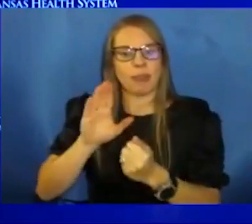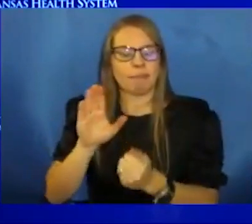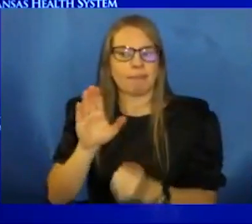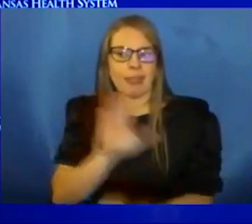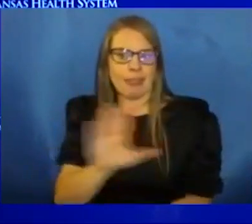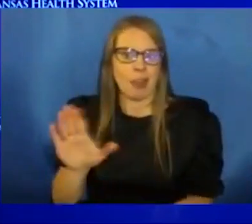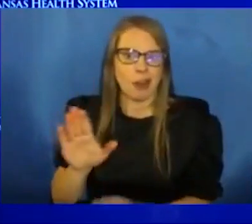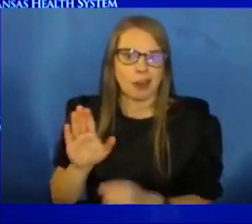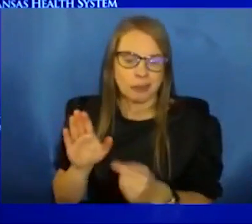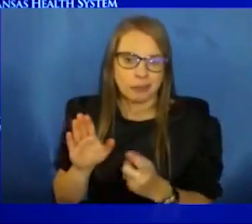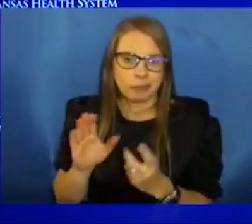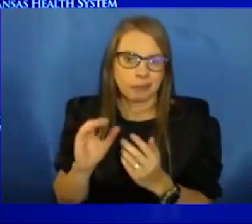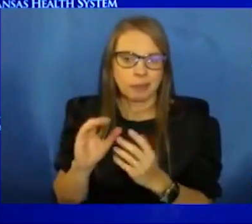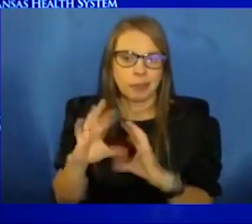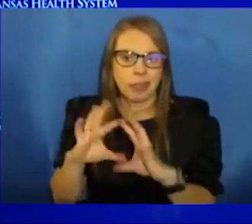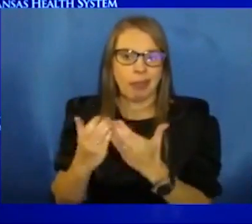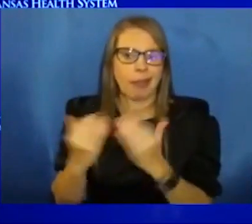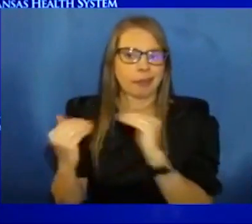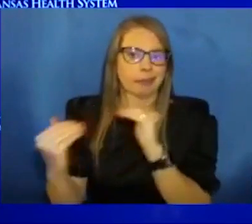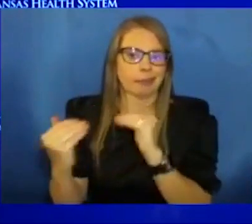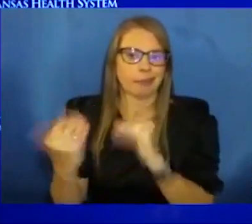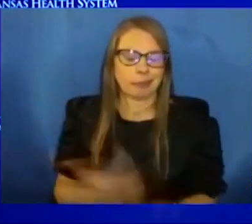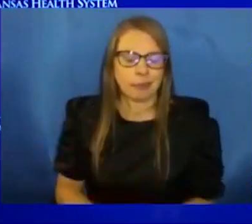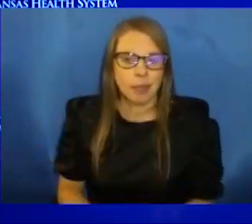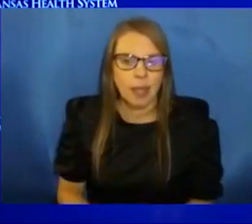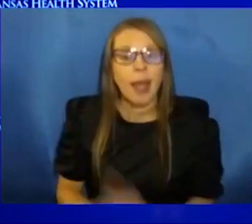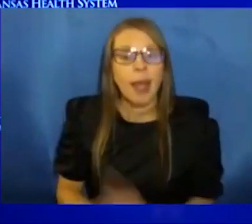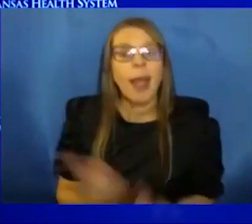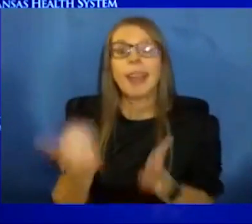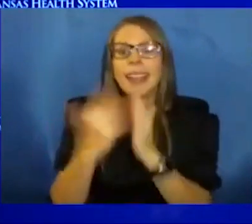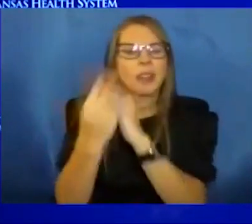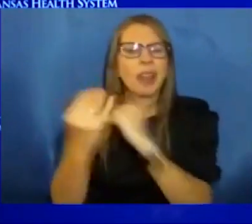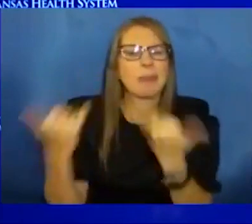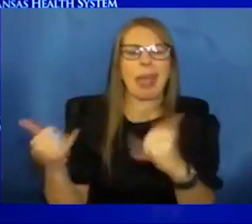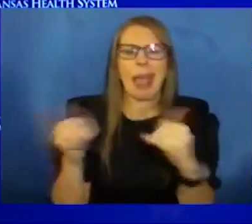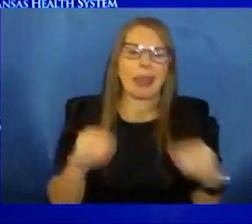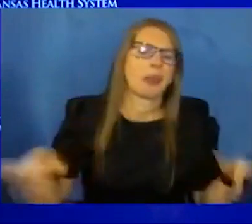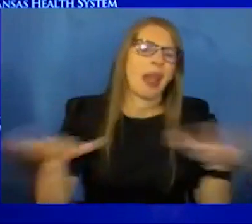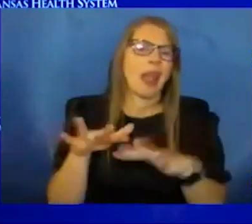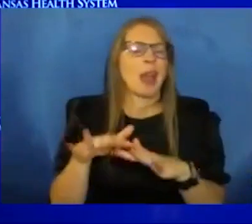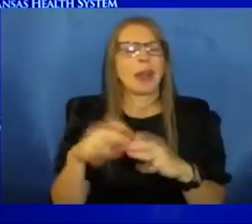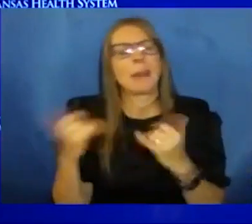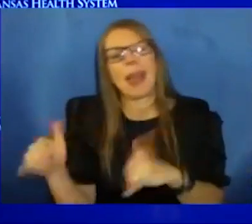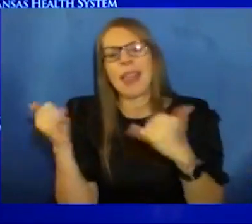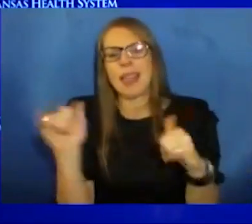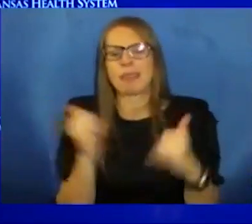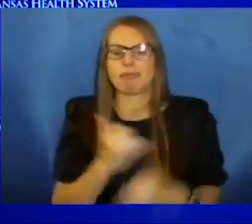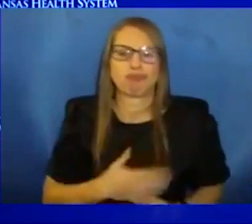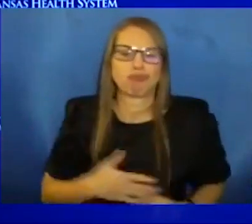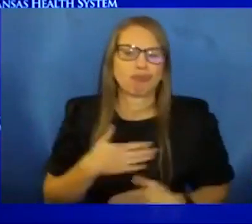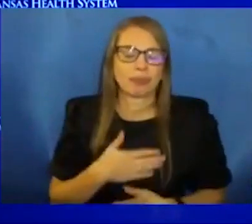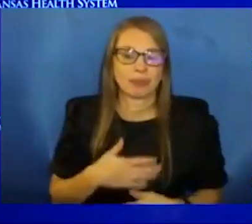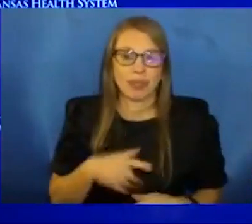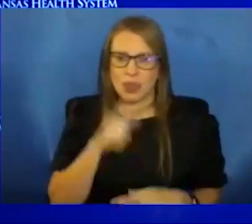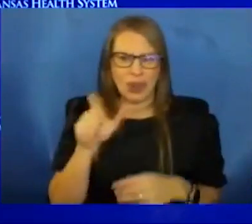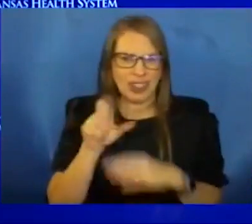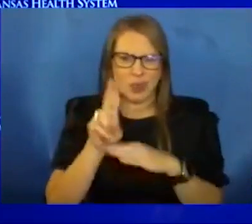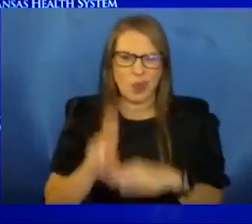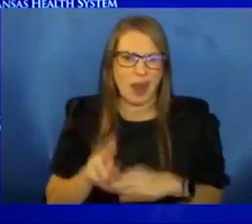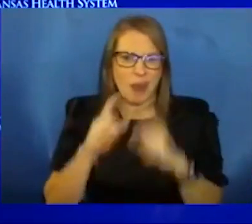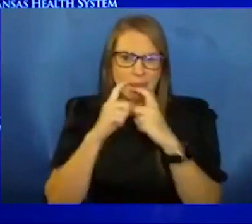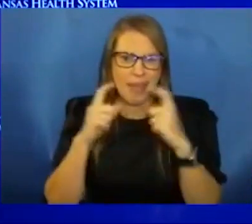are doing fine with the masks. Of course, being home during the time that they had to be home was tough, and not doing some of the activities for when